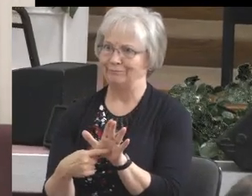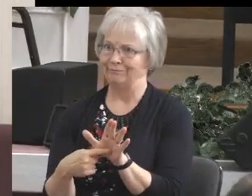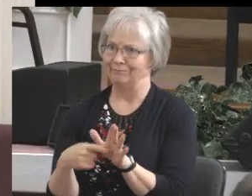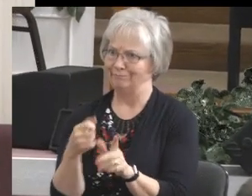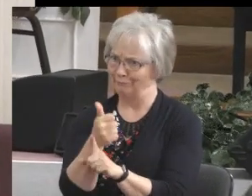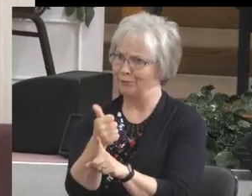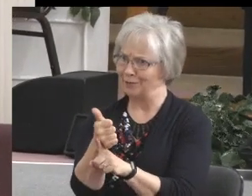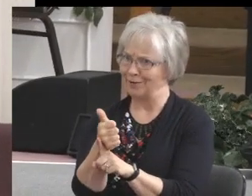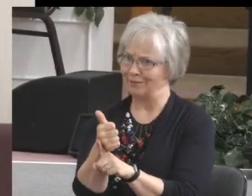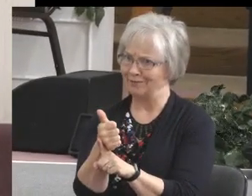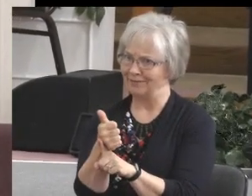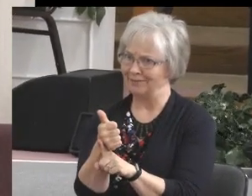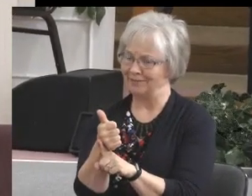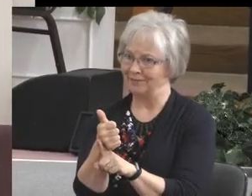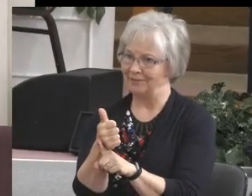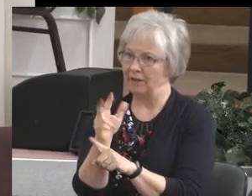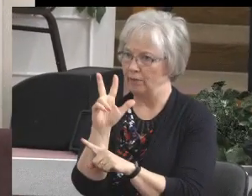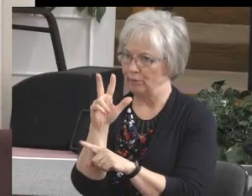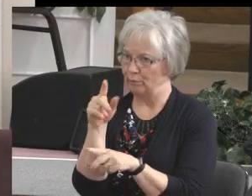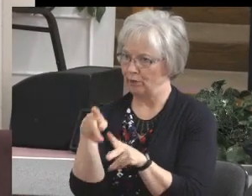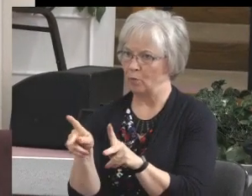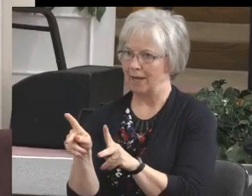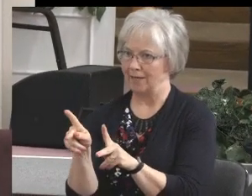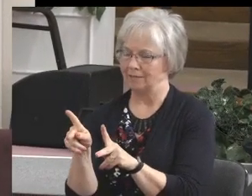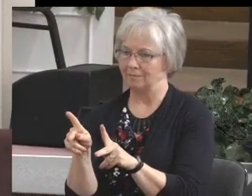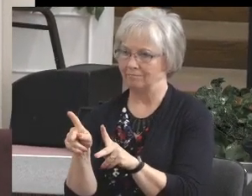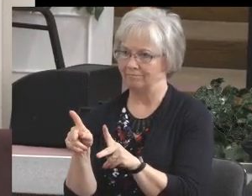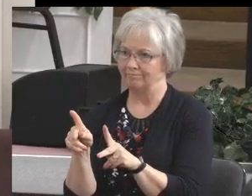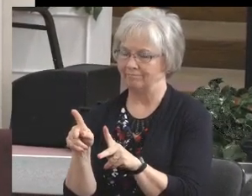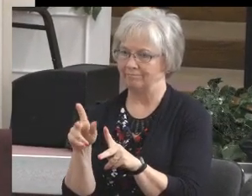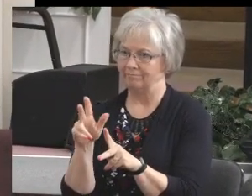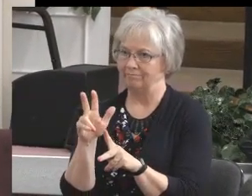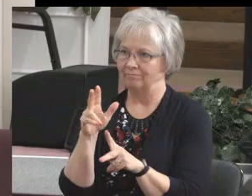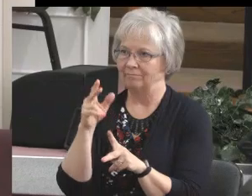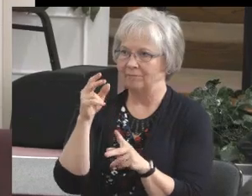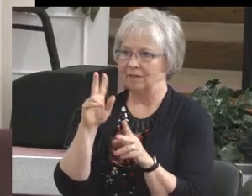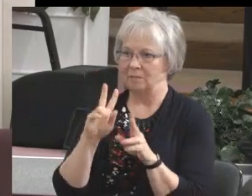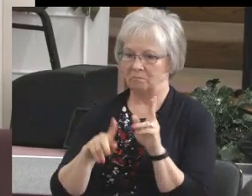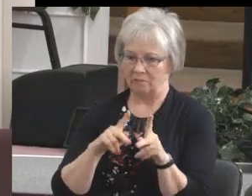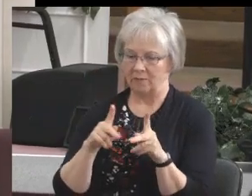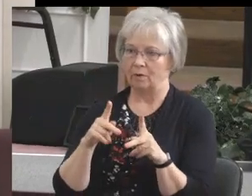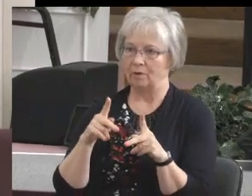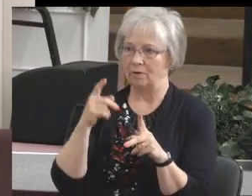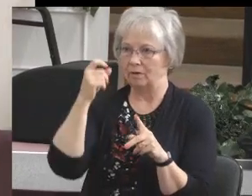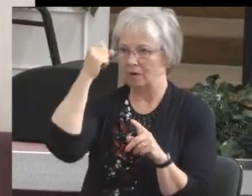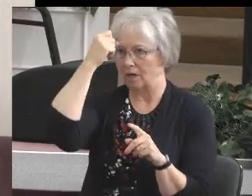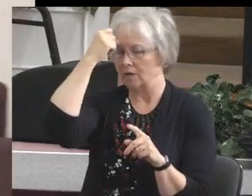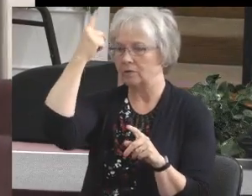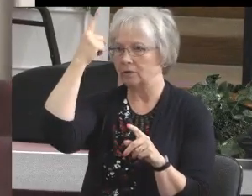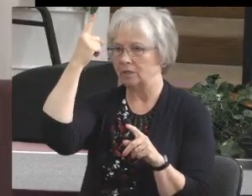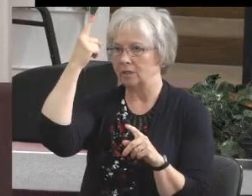There are really three ways a person's identity is understood. Three different ways that your identity is understood by other